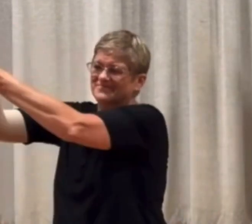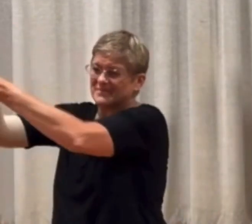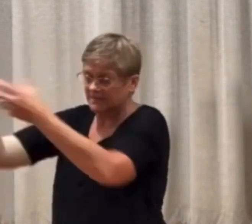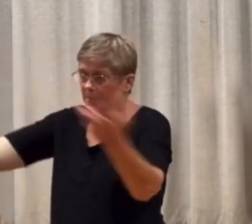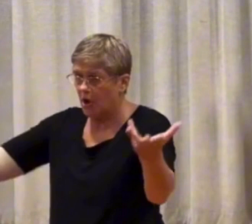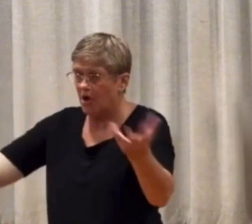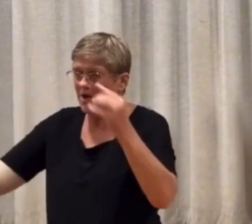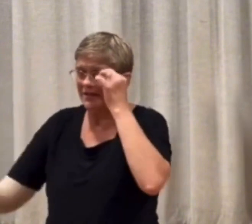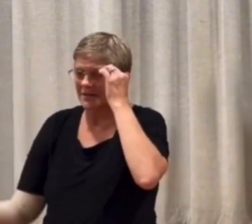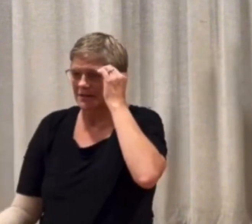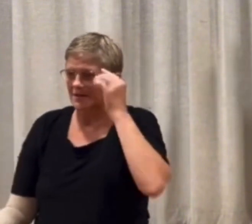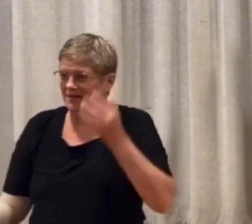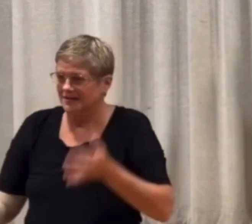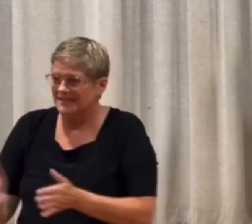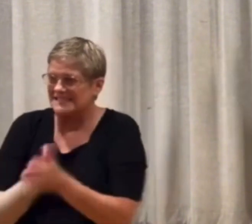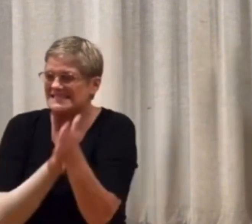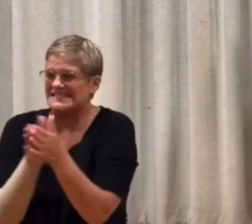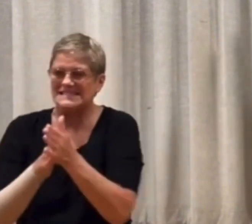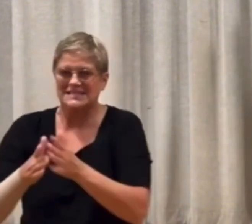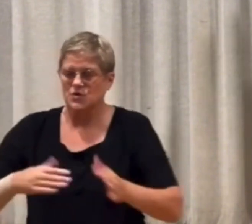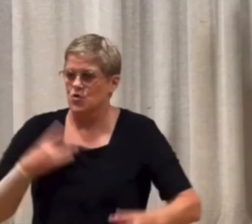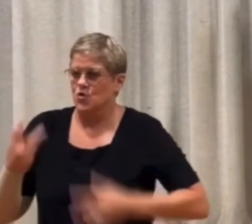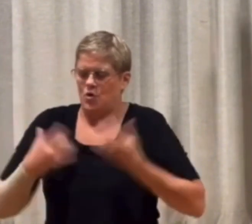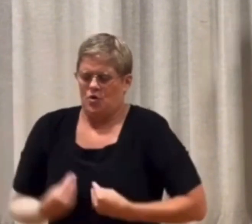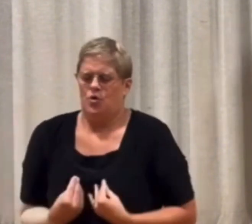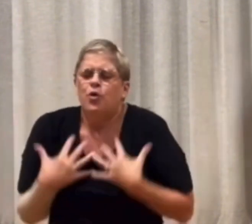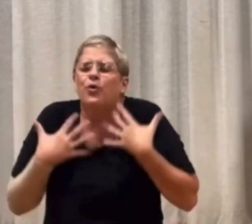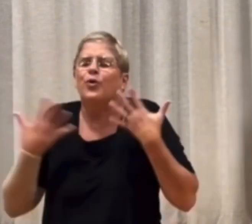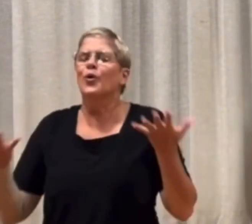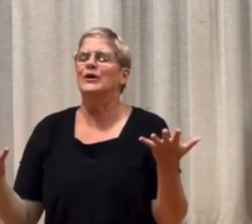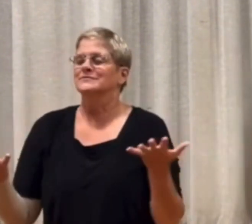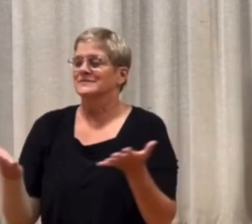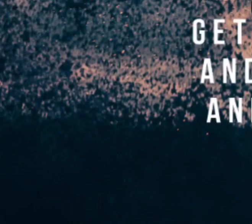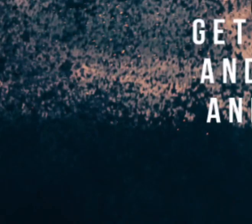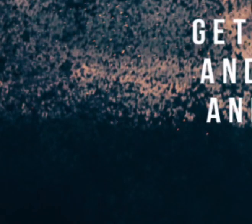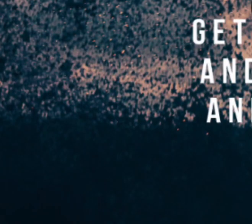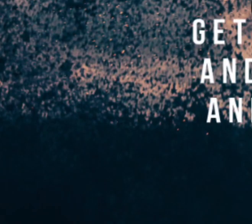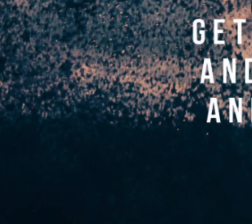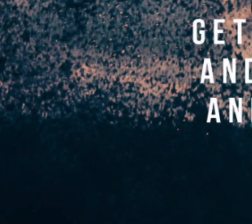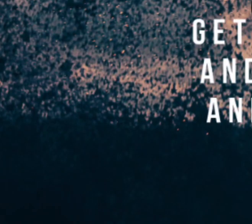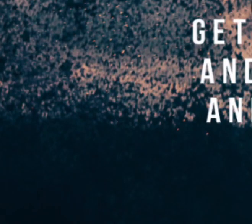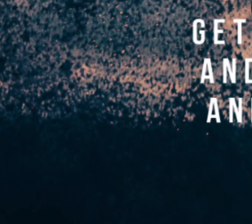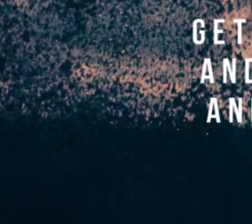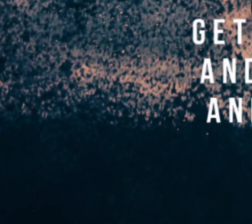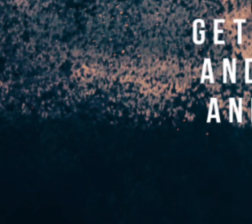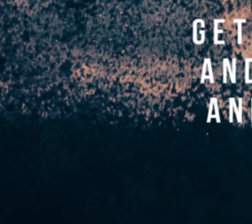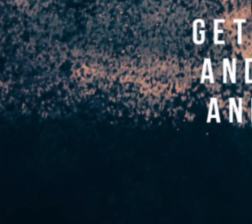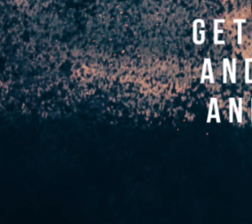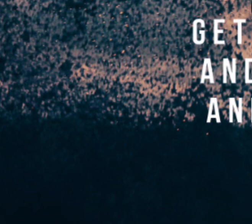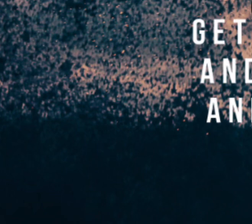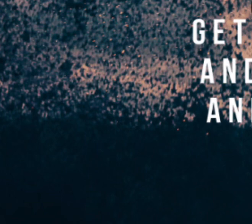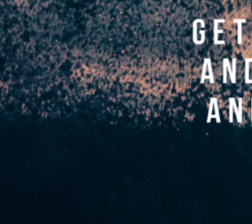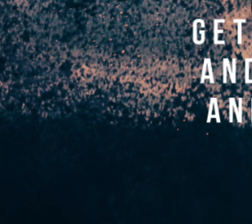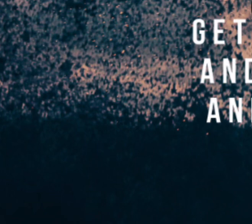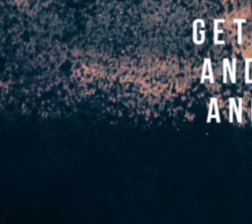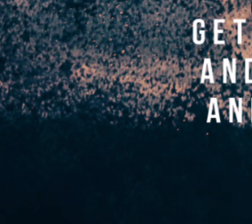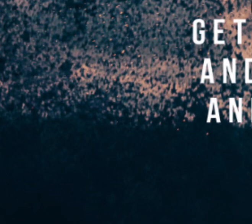anew, fan that flame, stir up that gift. There are some of us here, we had a raging